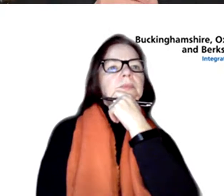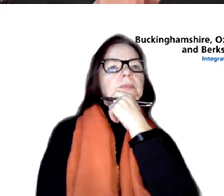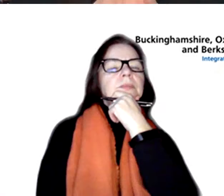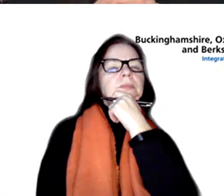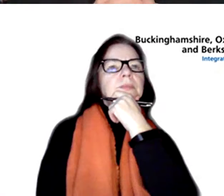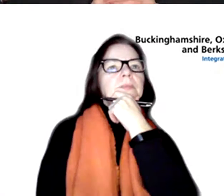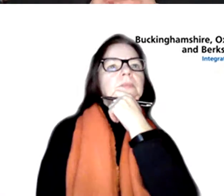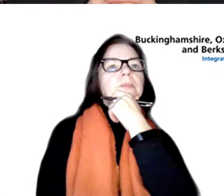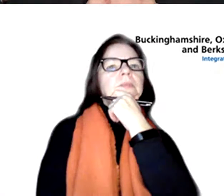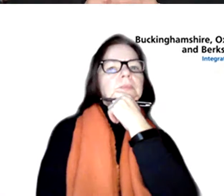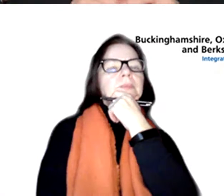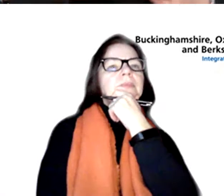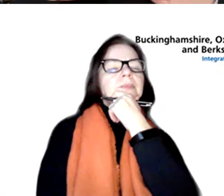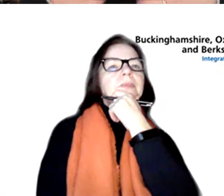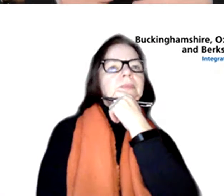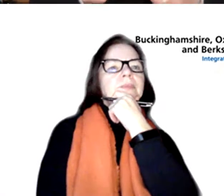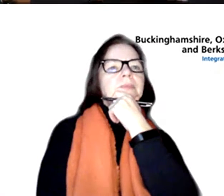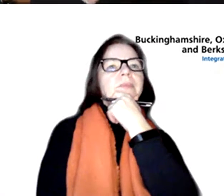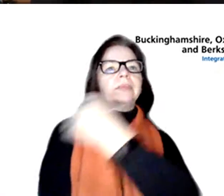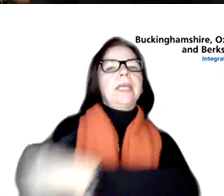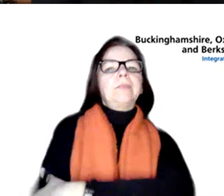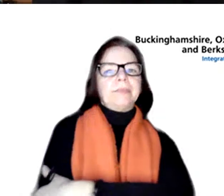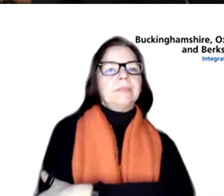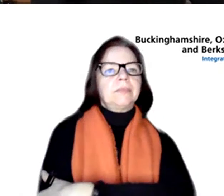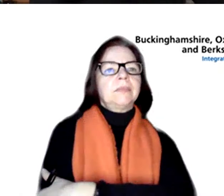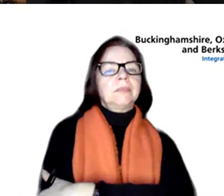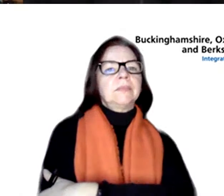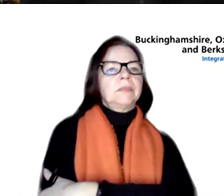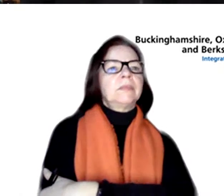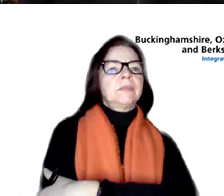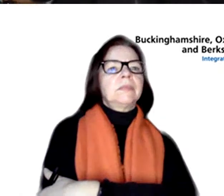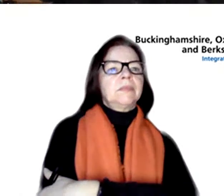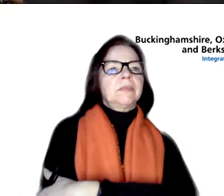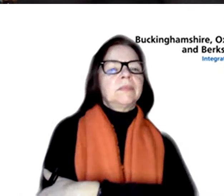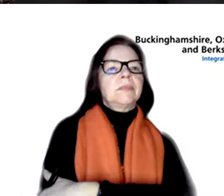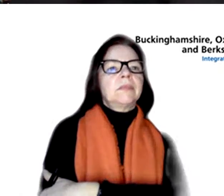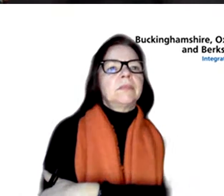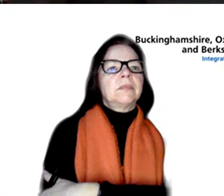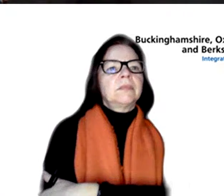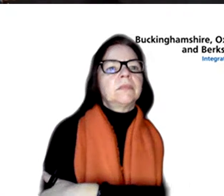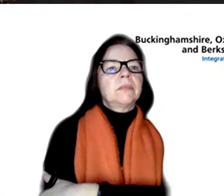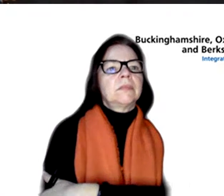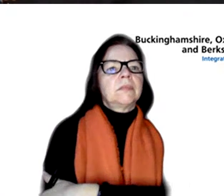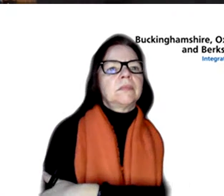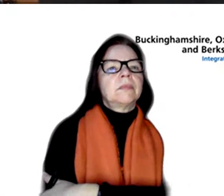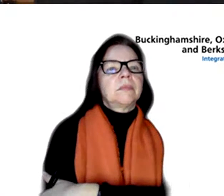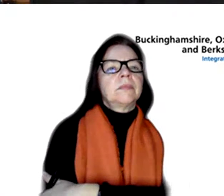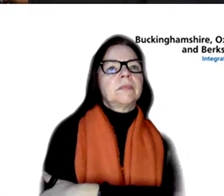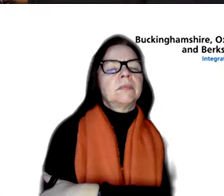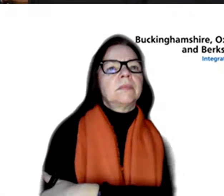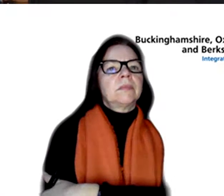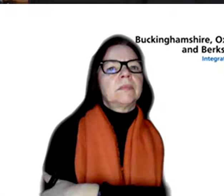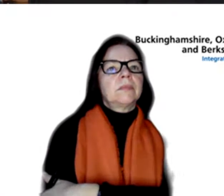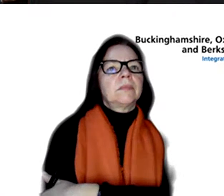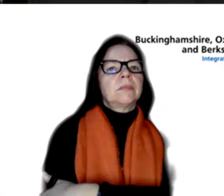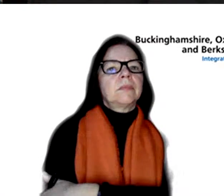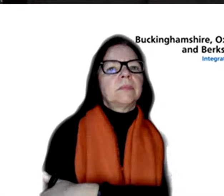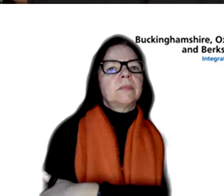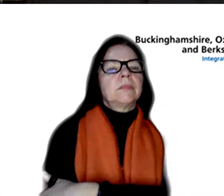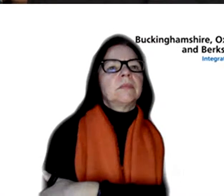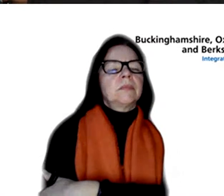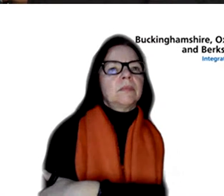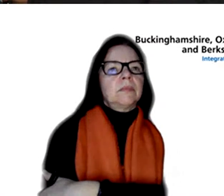it's quite intuitive anyway. It's quite easy to follow, so it was kind of like a wasted session. So when staff are new and they're logging in with their